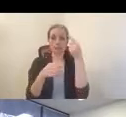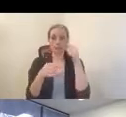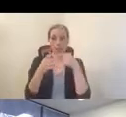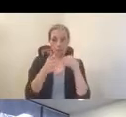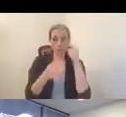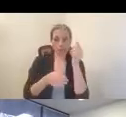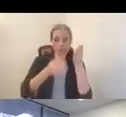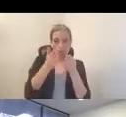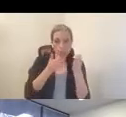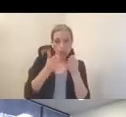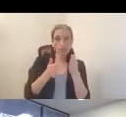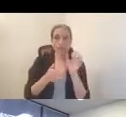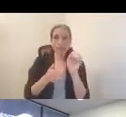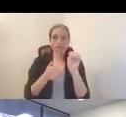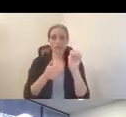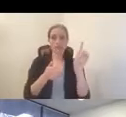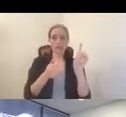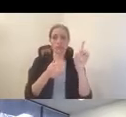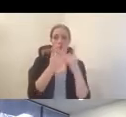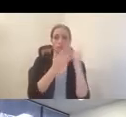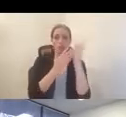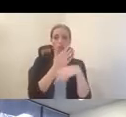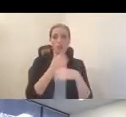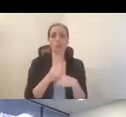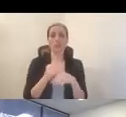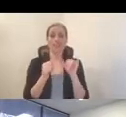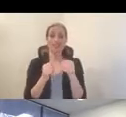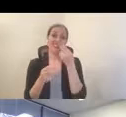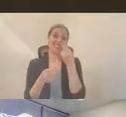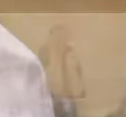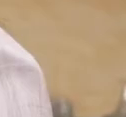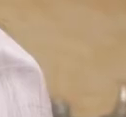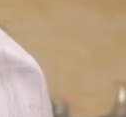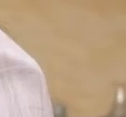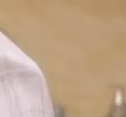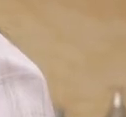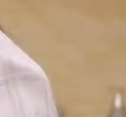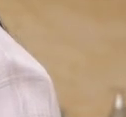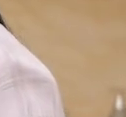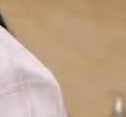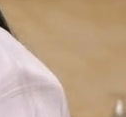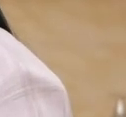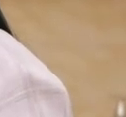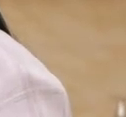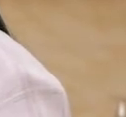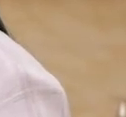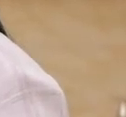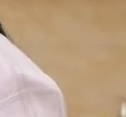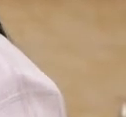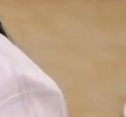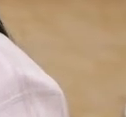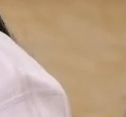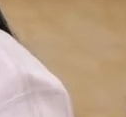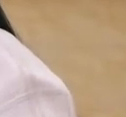in self-determination. This is the really fun piece of everything, right? You get to think outside the box, and you get to